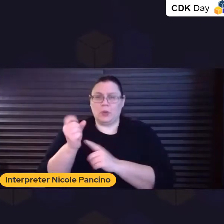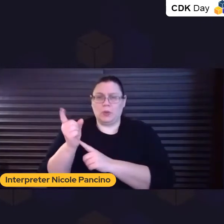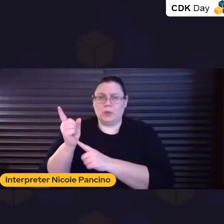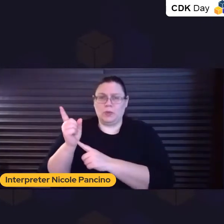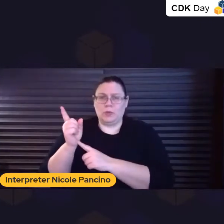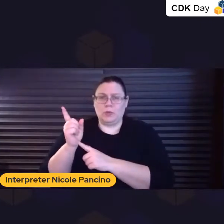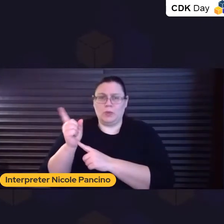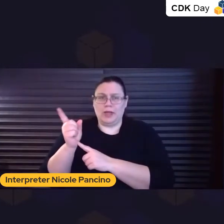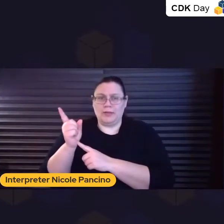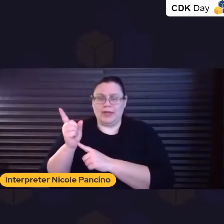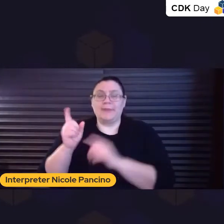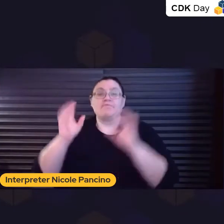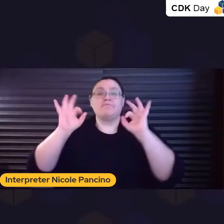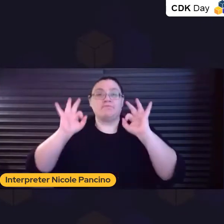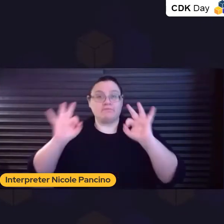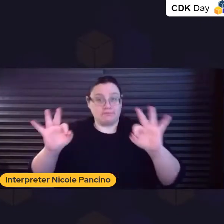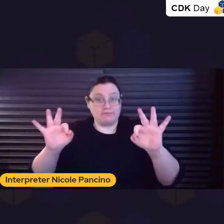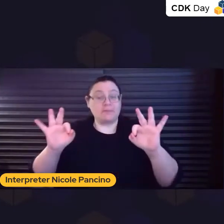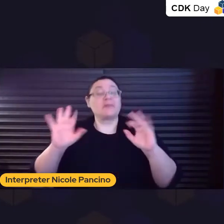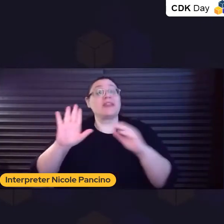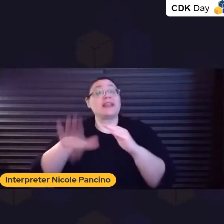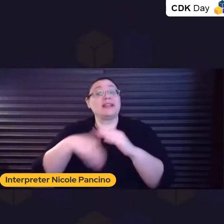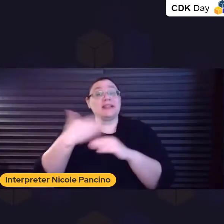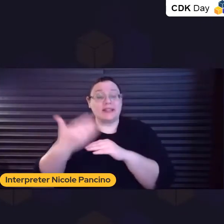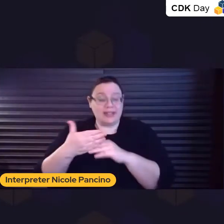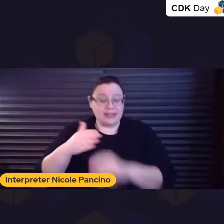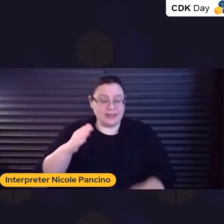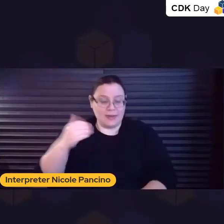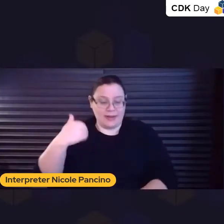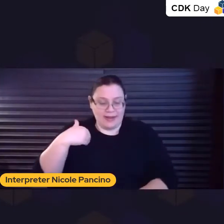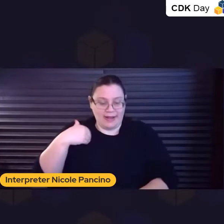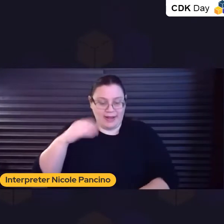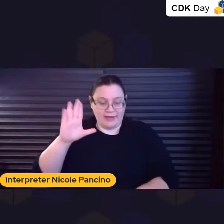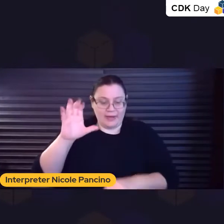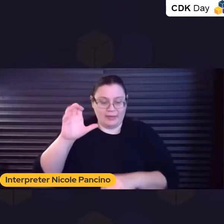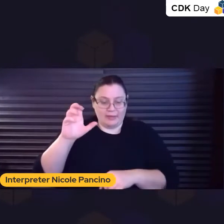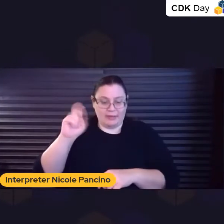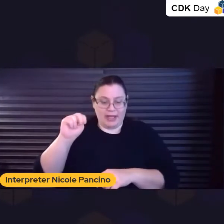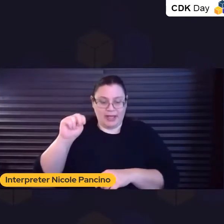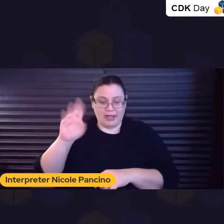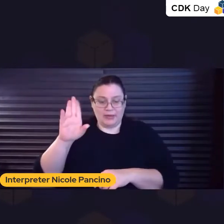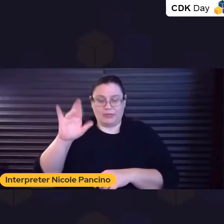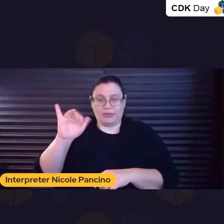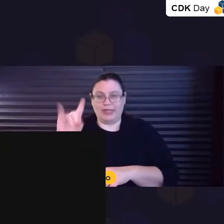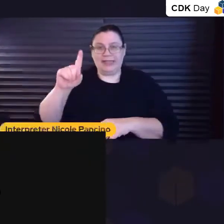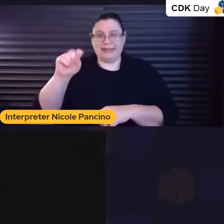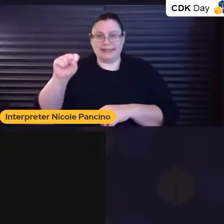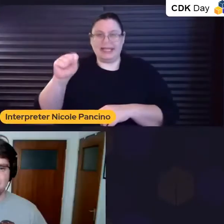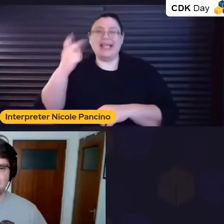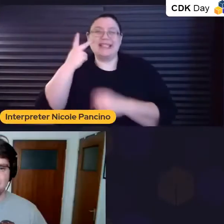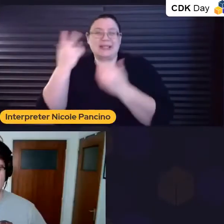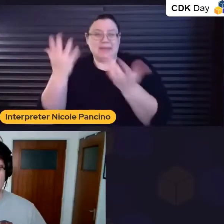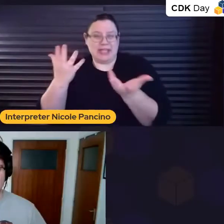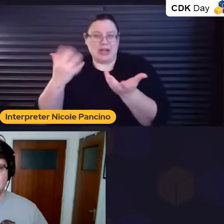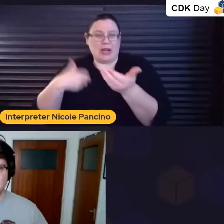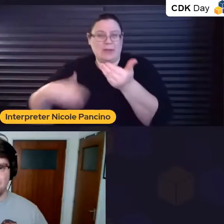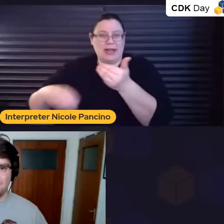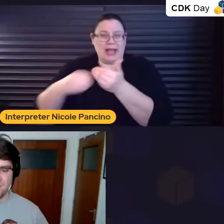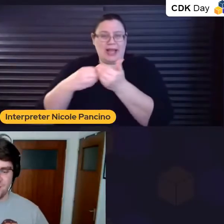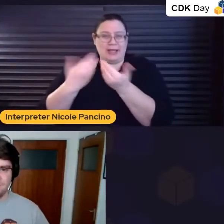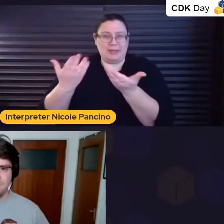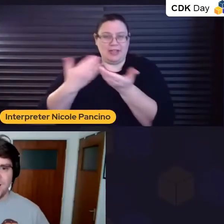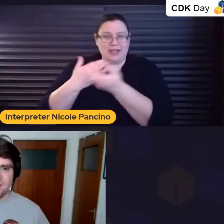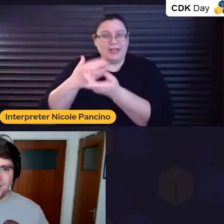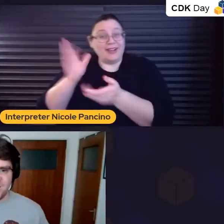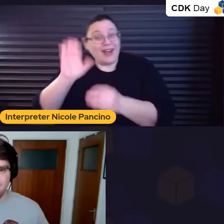All right. So the next one we have is Ben Bridts. Ben, are you in here? I see him. I'm going to bring him in. Ben, what's